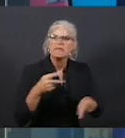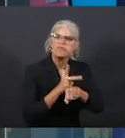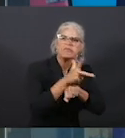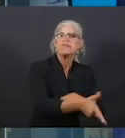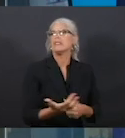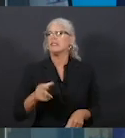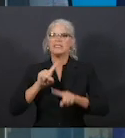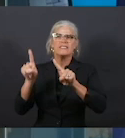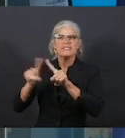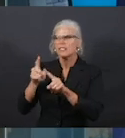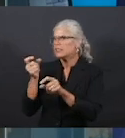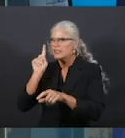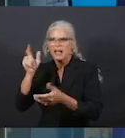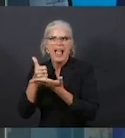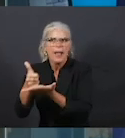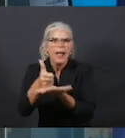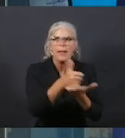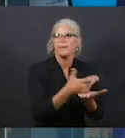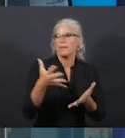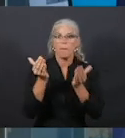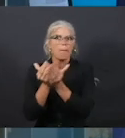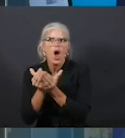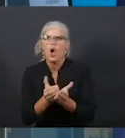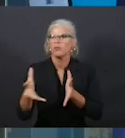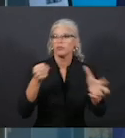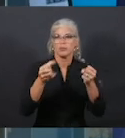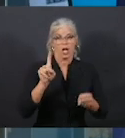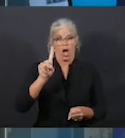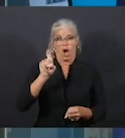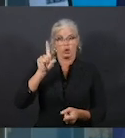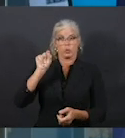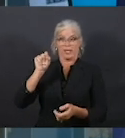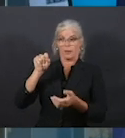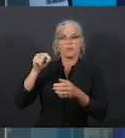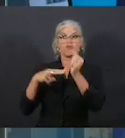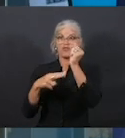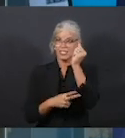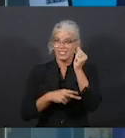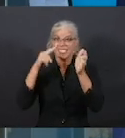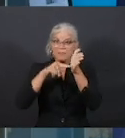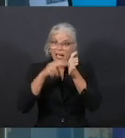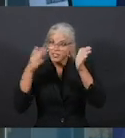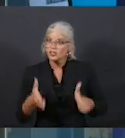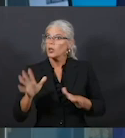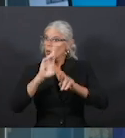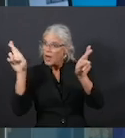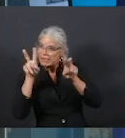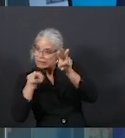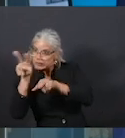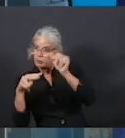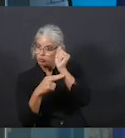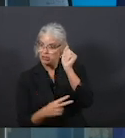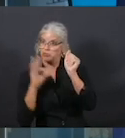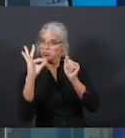reach impacted areas. 120 bridge inspectors located throughout the state to respond and reopen bridges following the passage